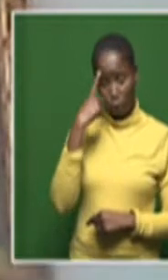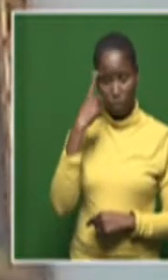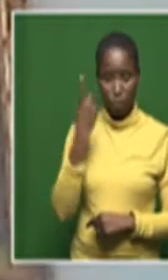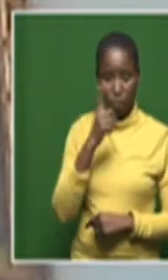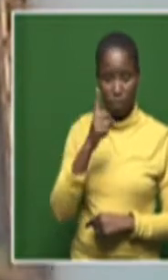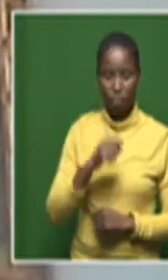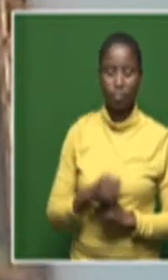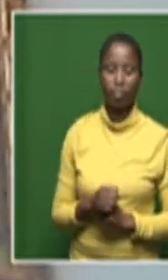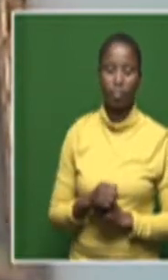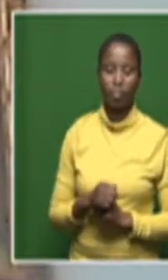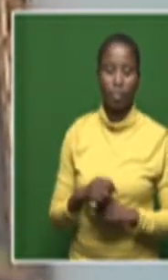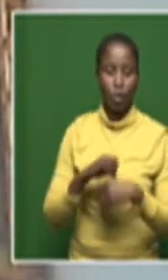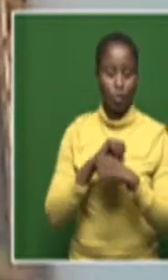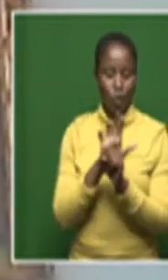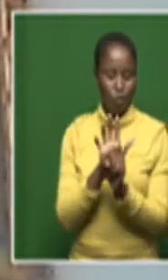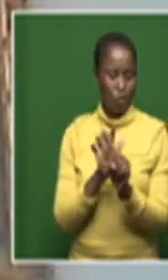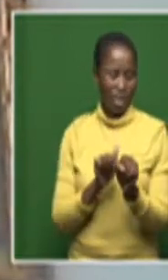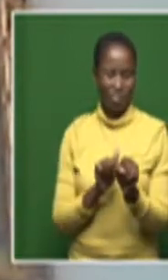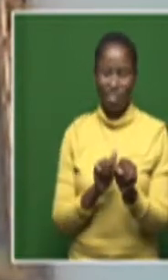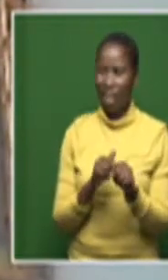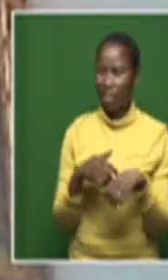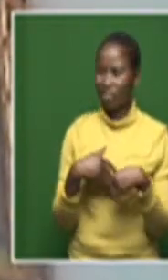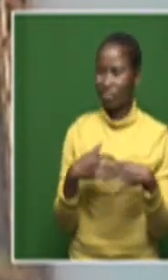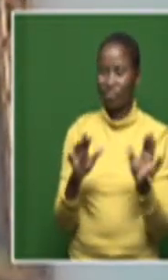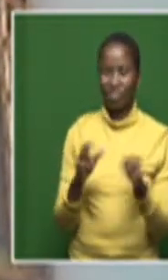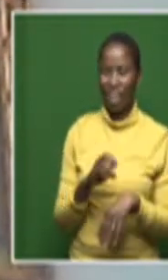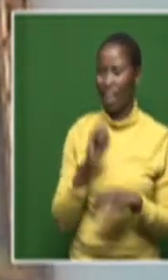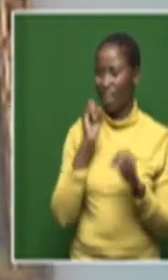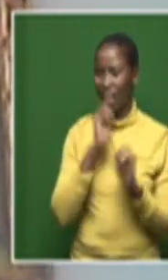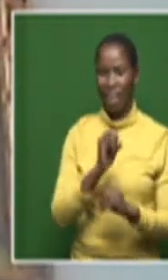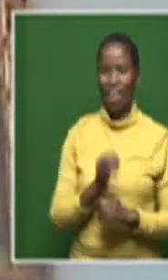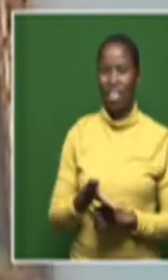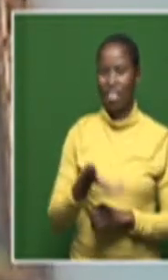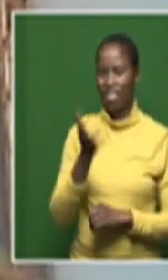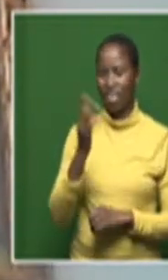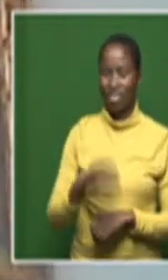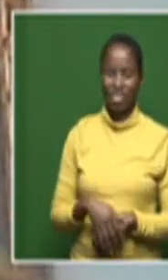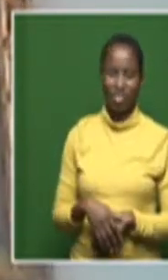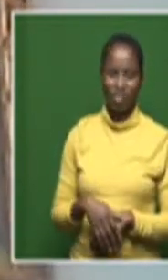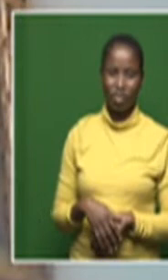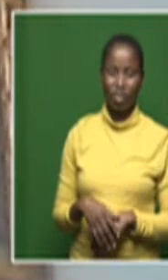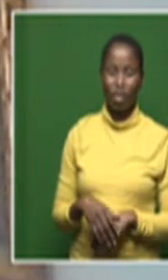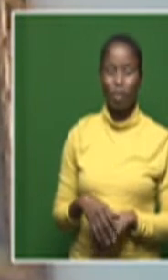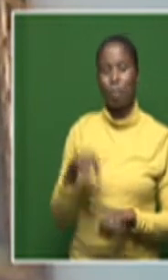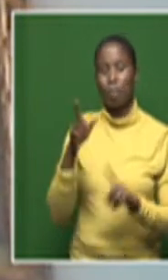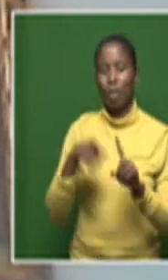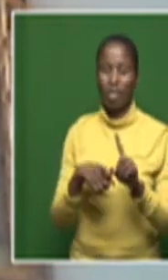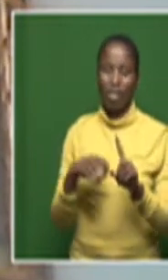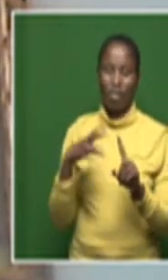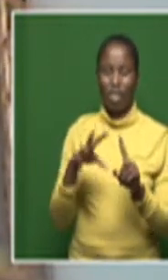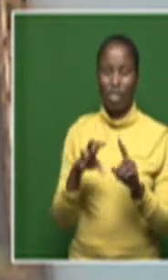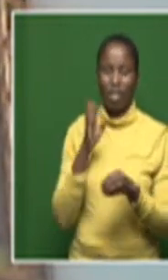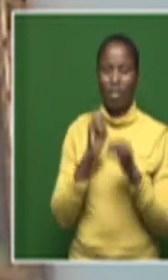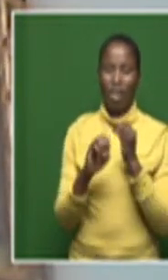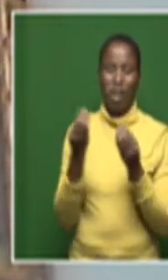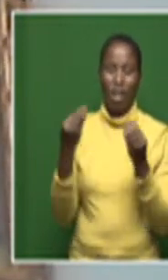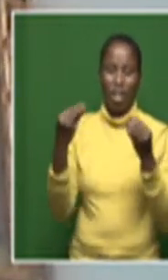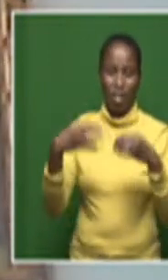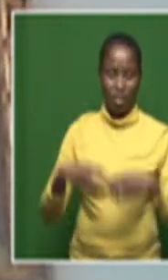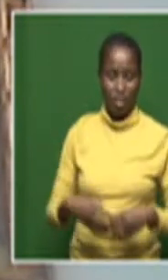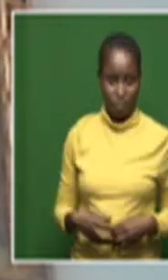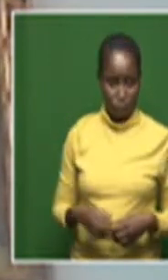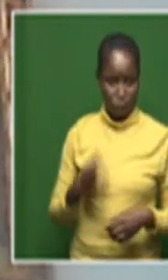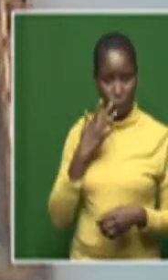COVID is, does not exist. It's just a hoax and it's man-made. So for me, having to